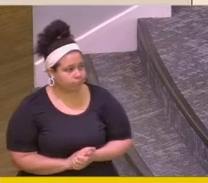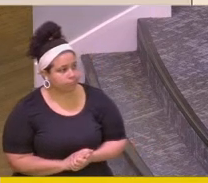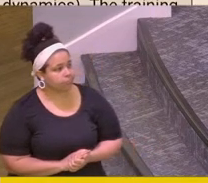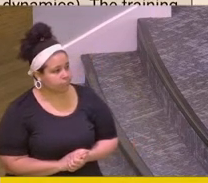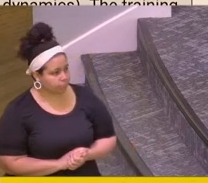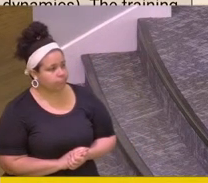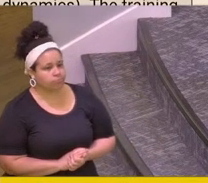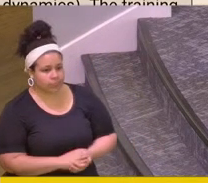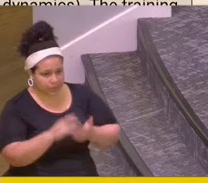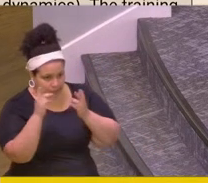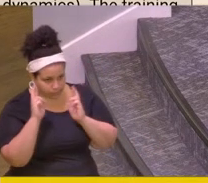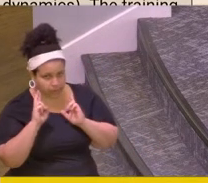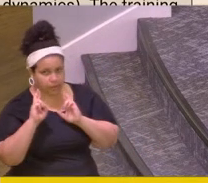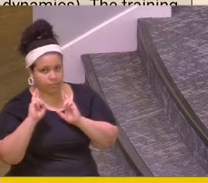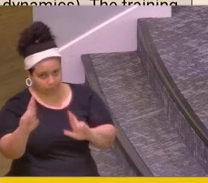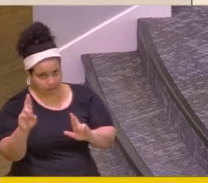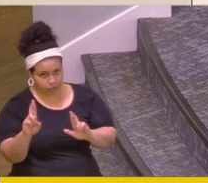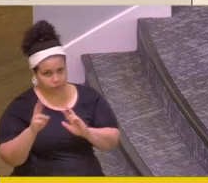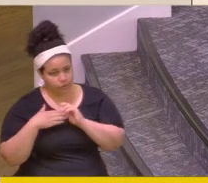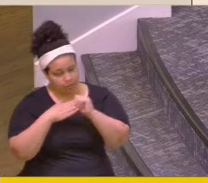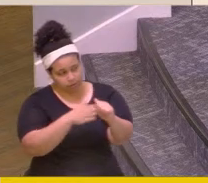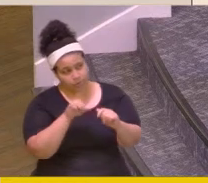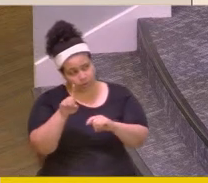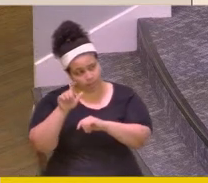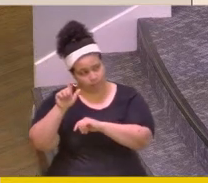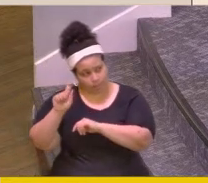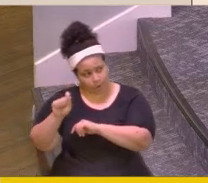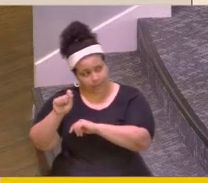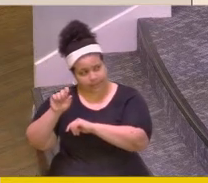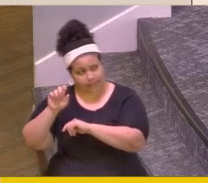With respect to Leadership Standard 1.7,